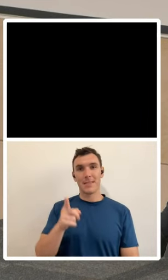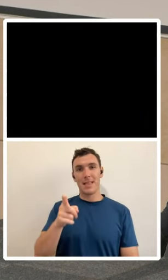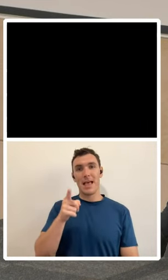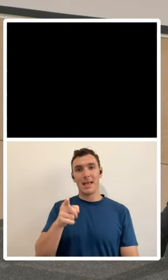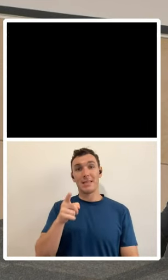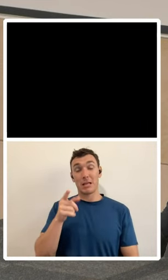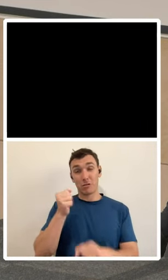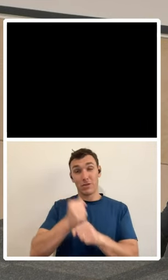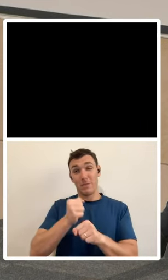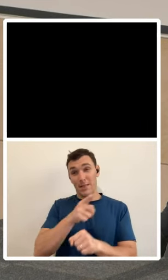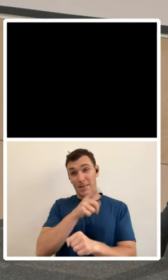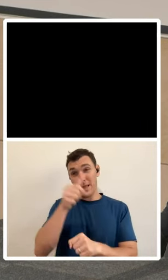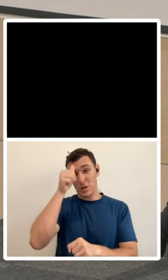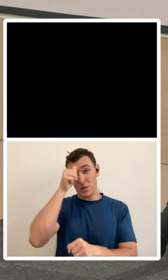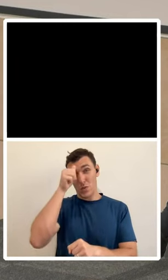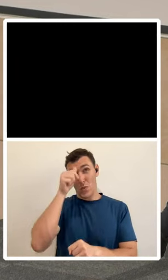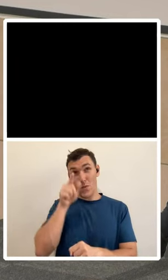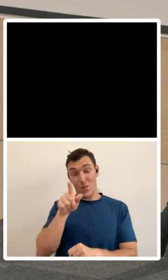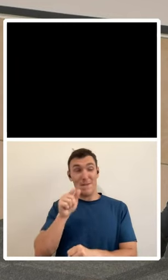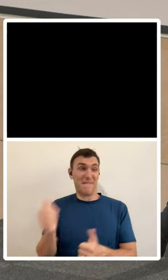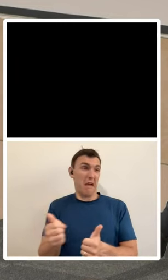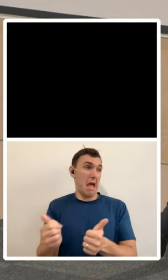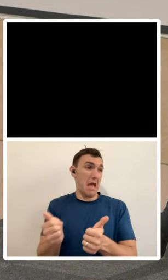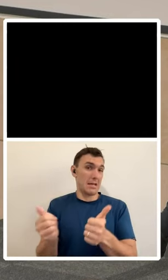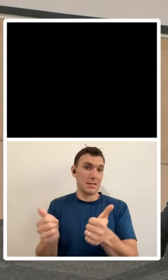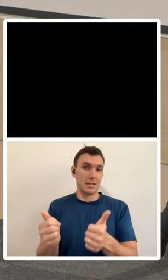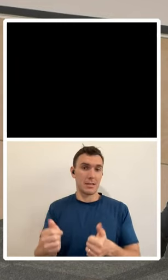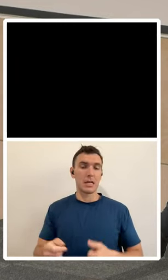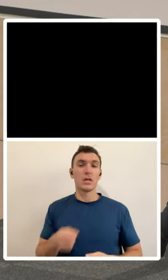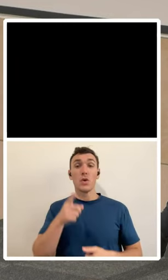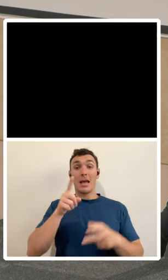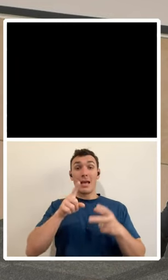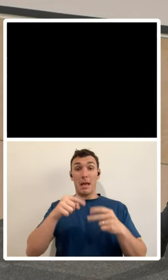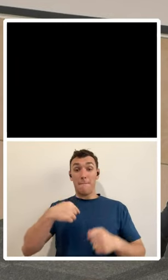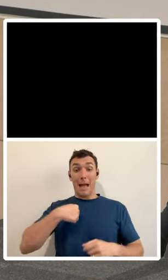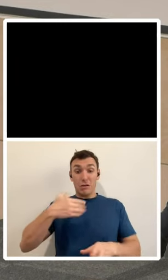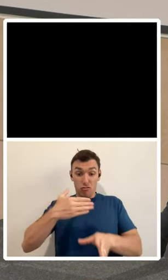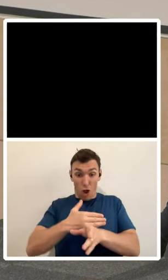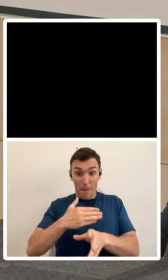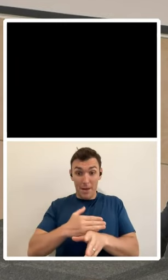your job as an inequality campaigner? Yeah. Yeah. Yeah. Listen,